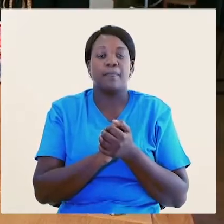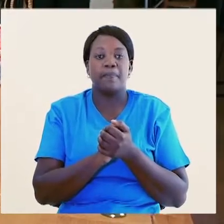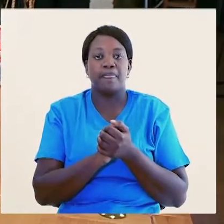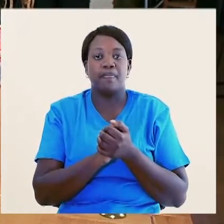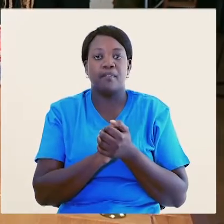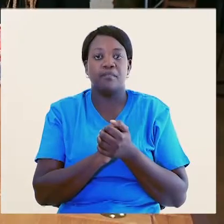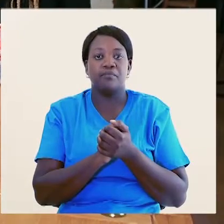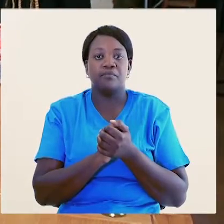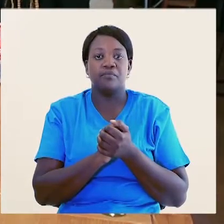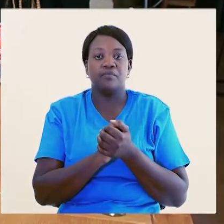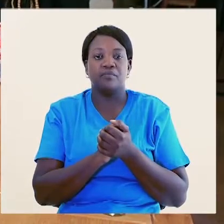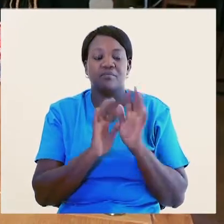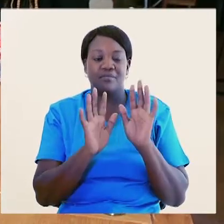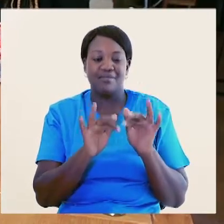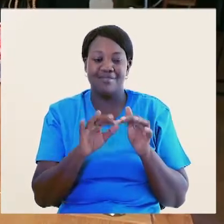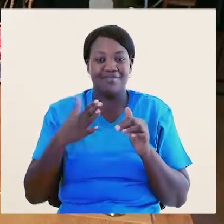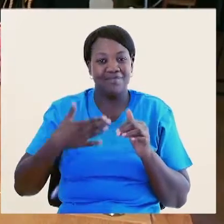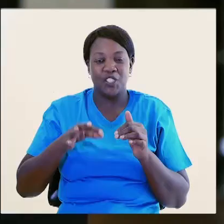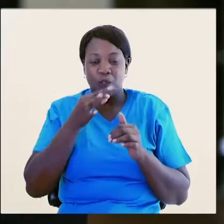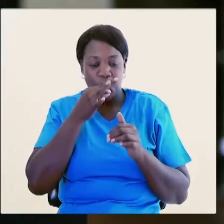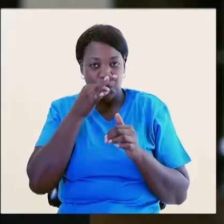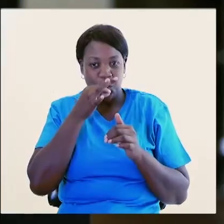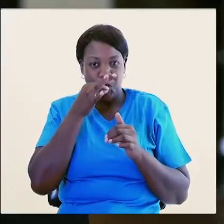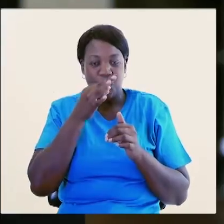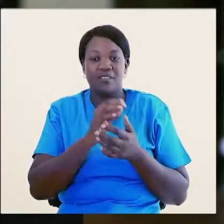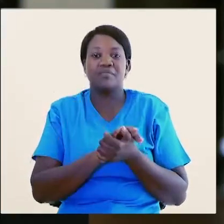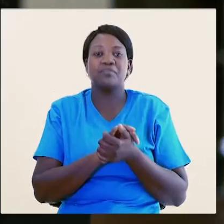you. No, it's okay.